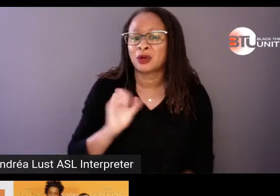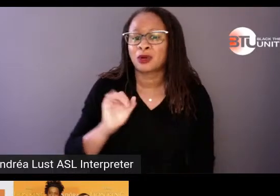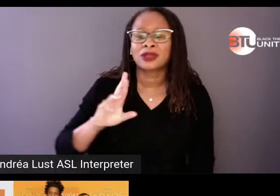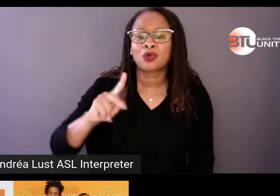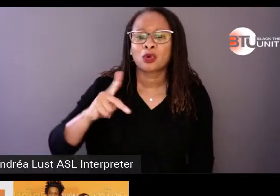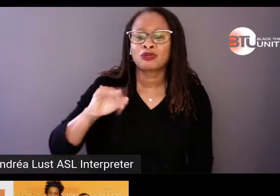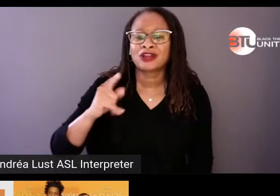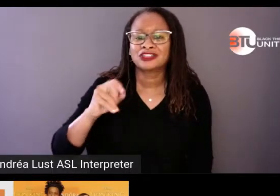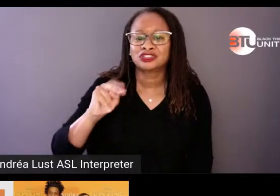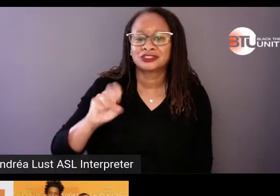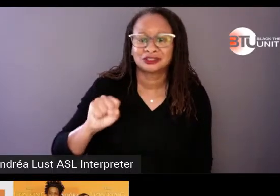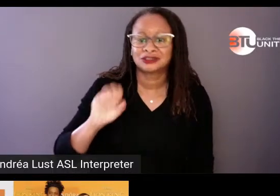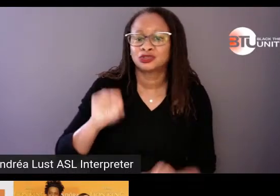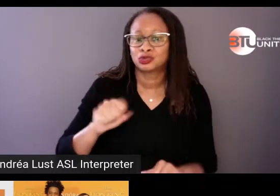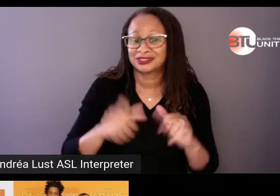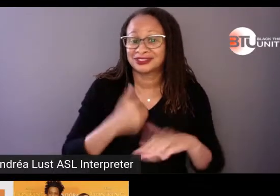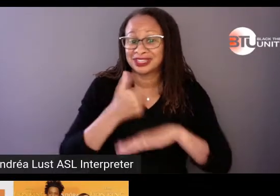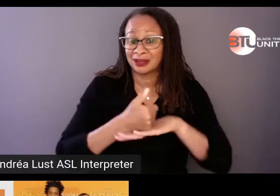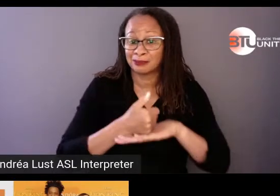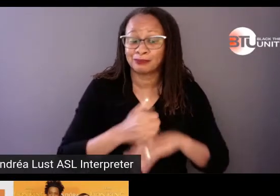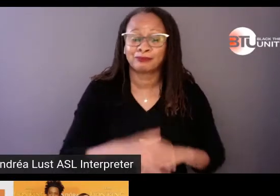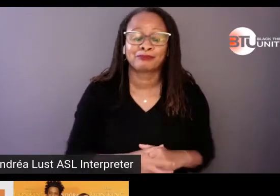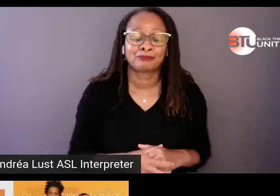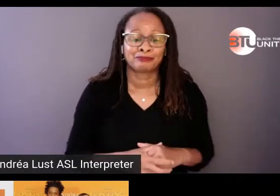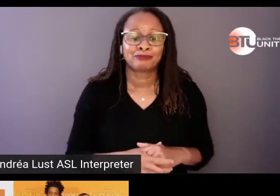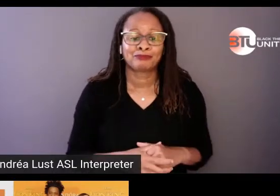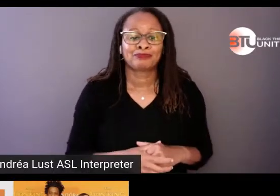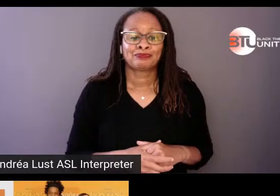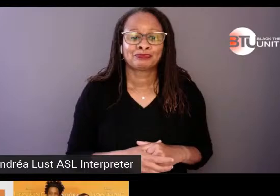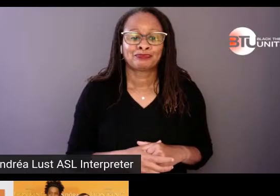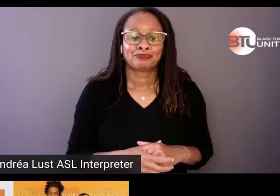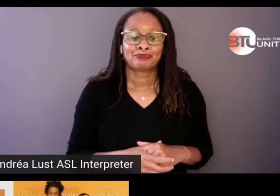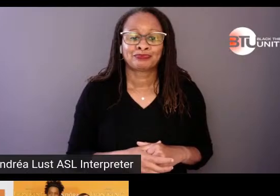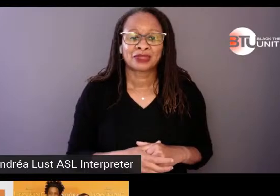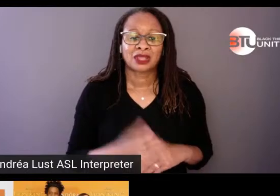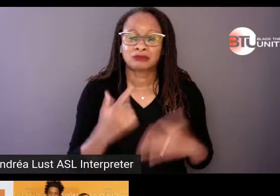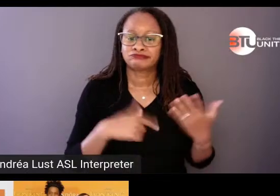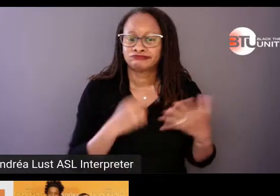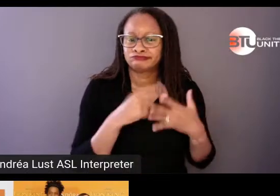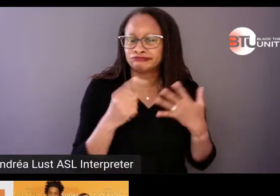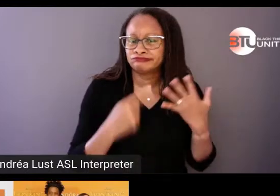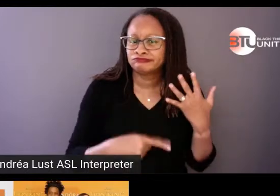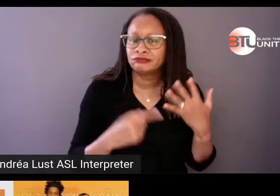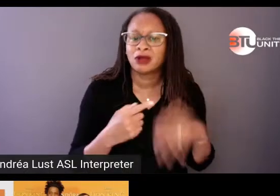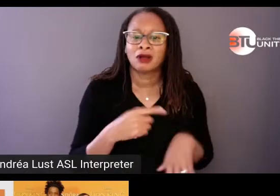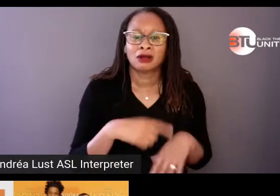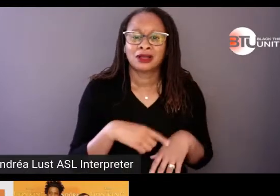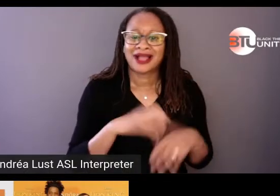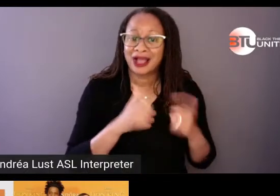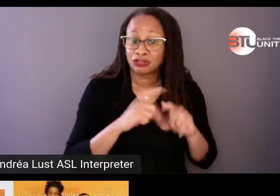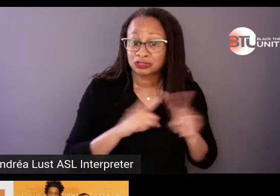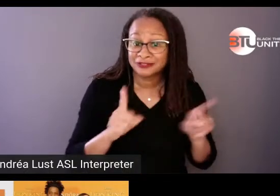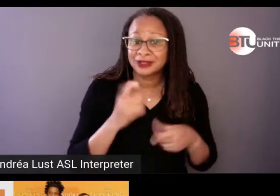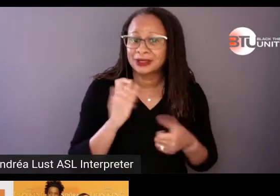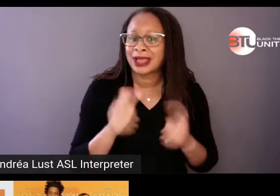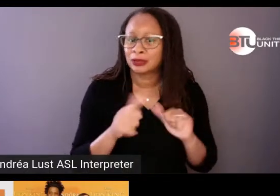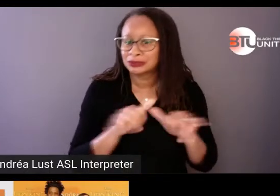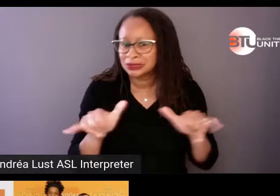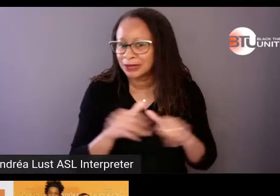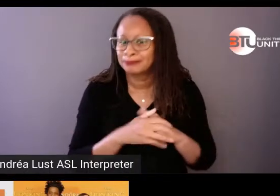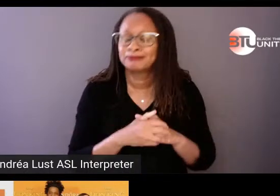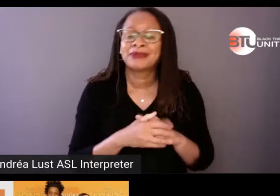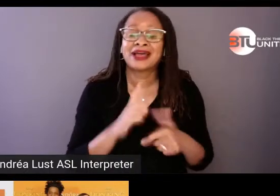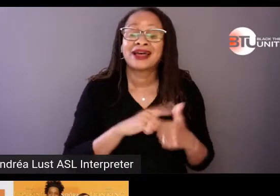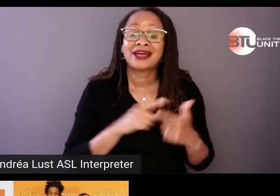that you can create and what they are and how they're different. And then I'll